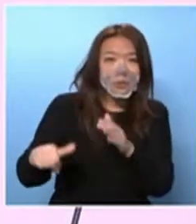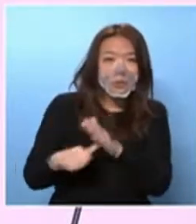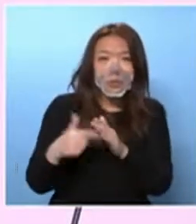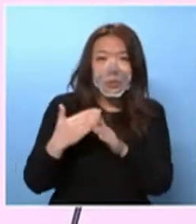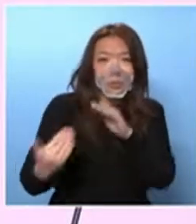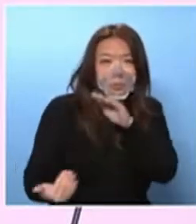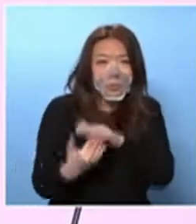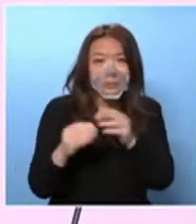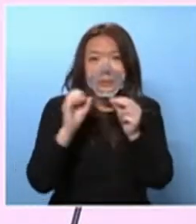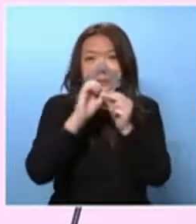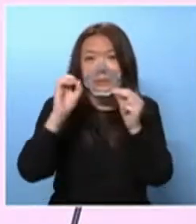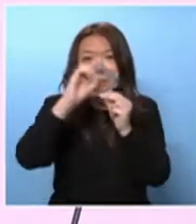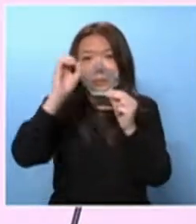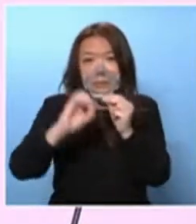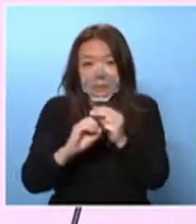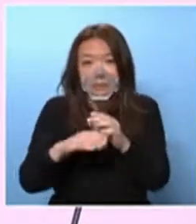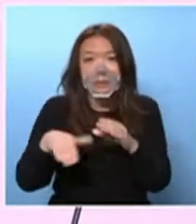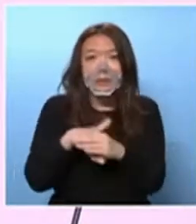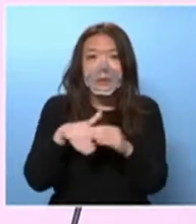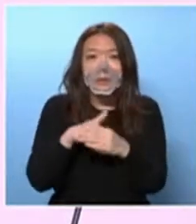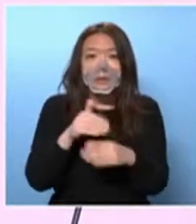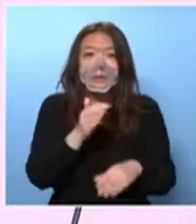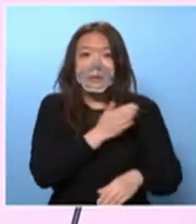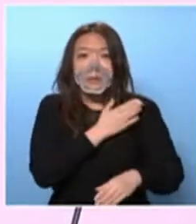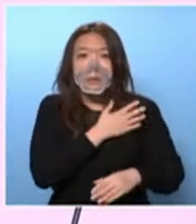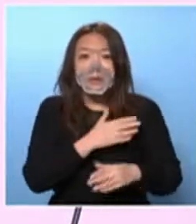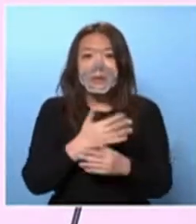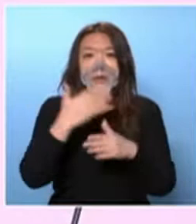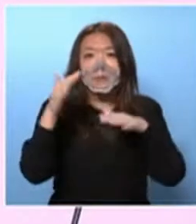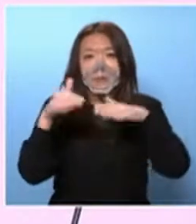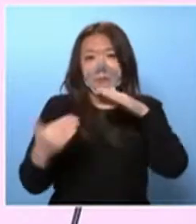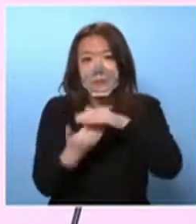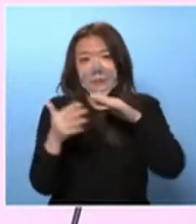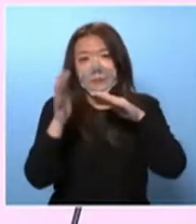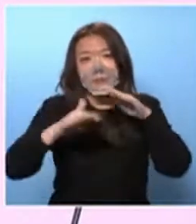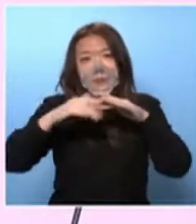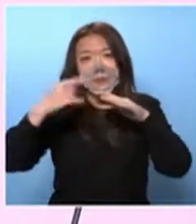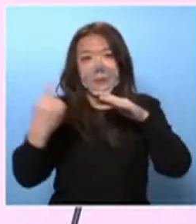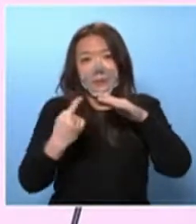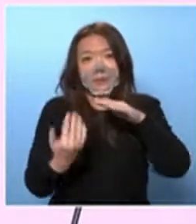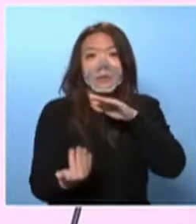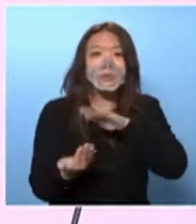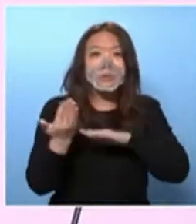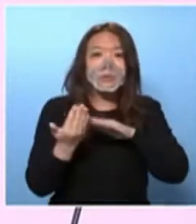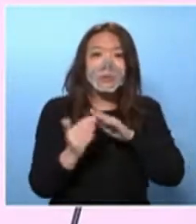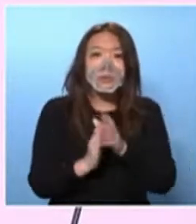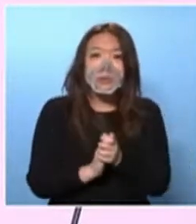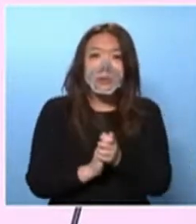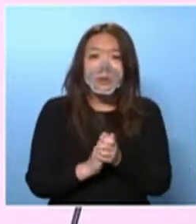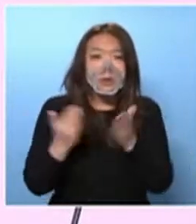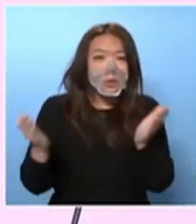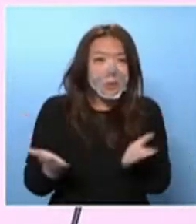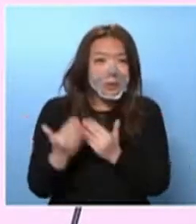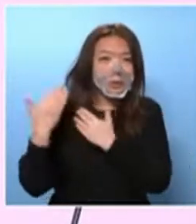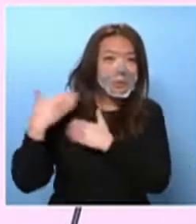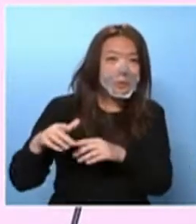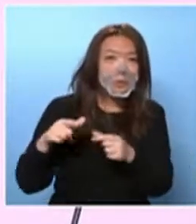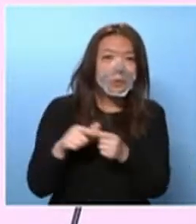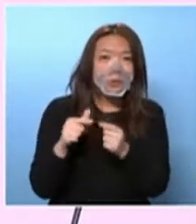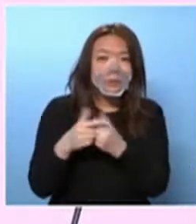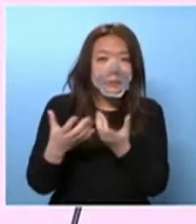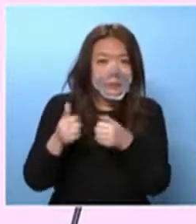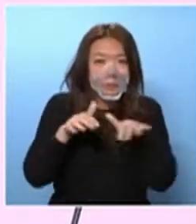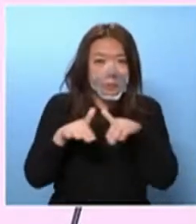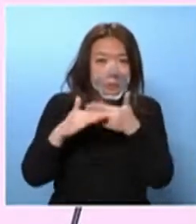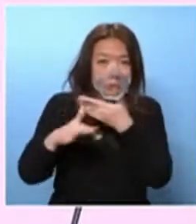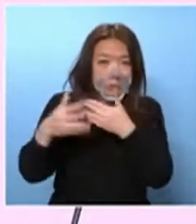the ECIC will guarantee up to 70% of the export financing of their policyholders subject to a maximum limit of $50 million.